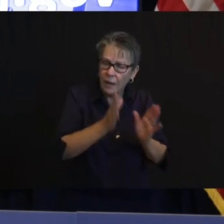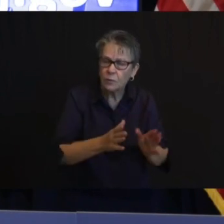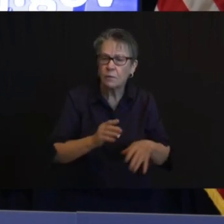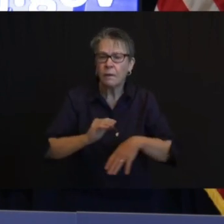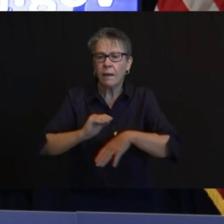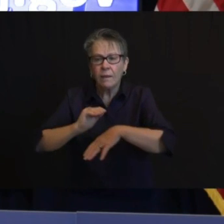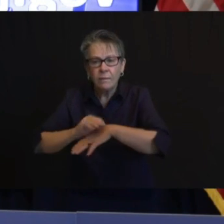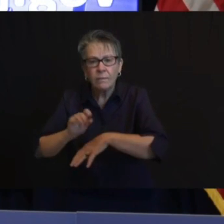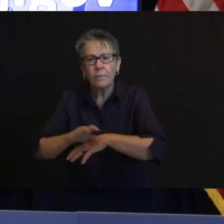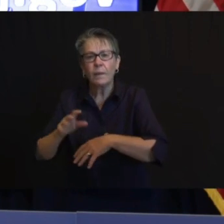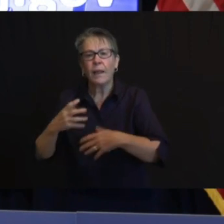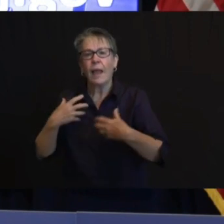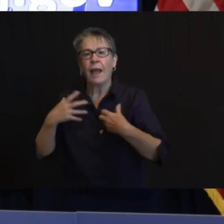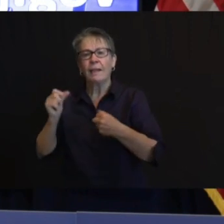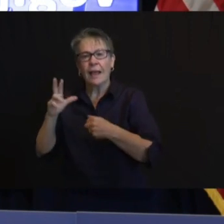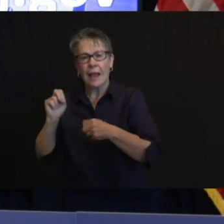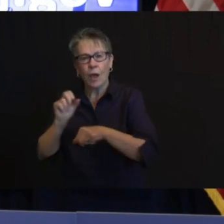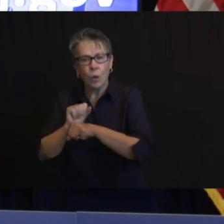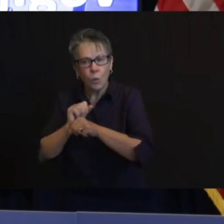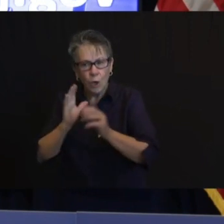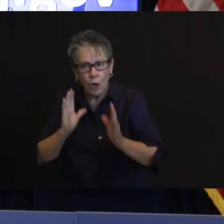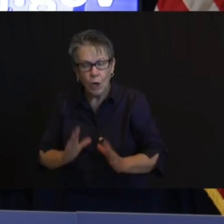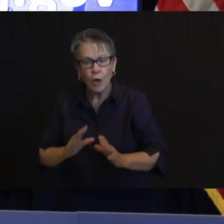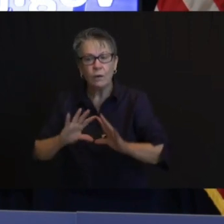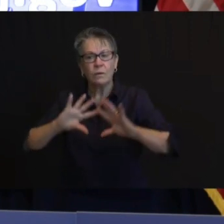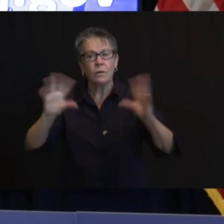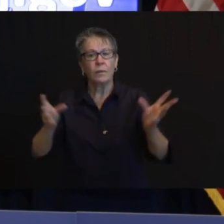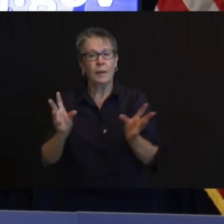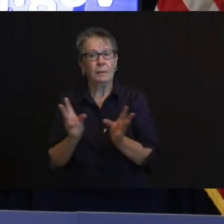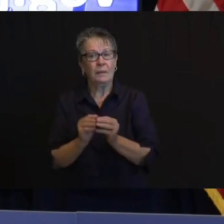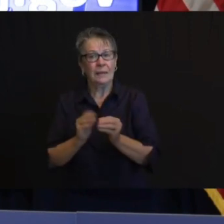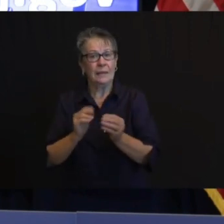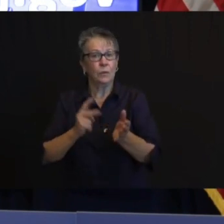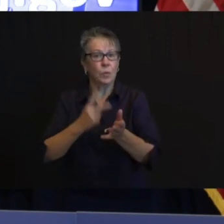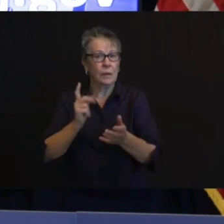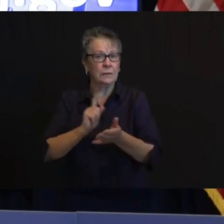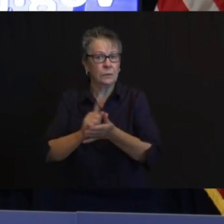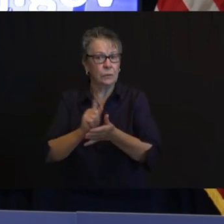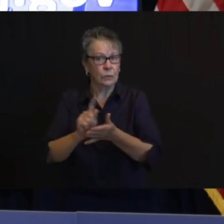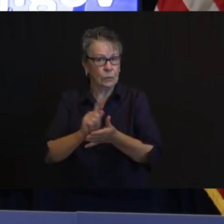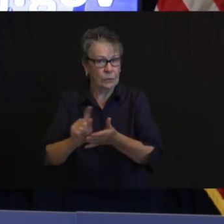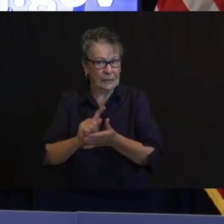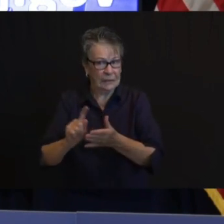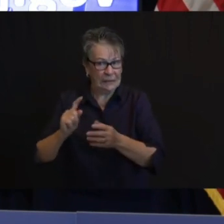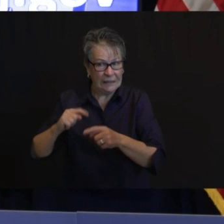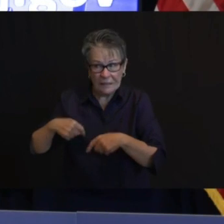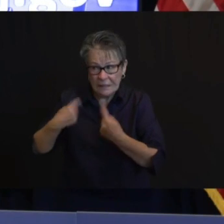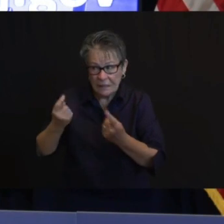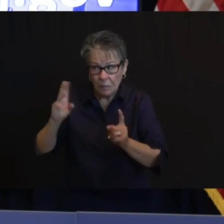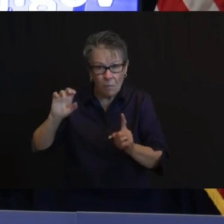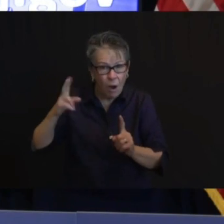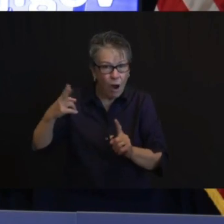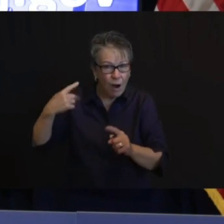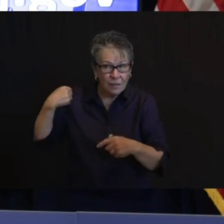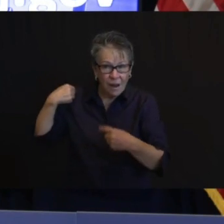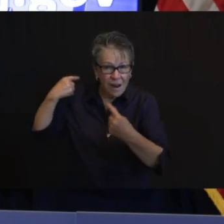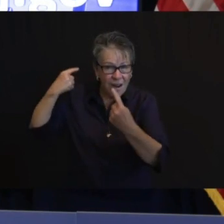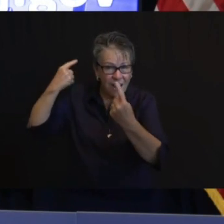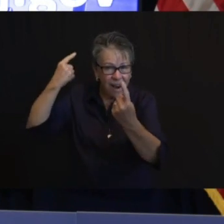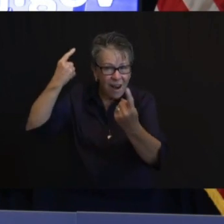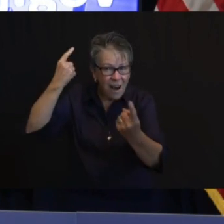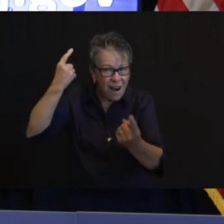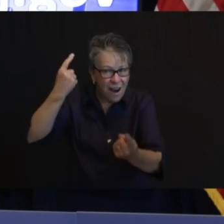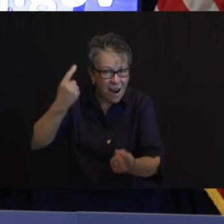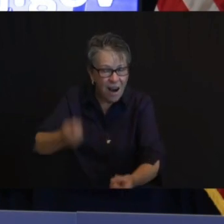committee that has met twice a week, mostly twice a week, since March. And one of their tasks was to